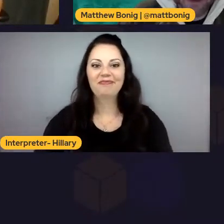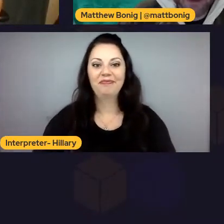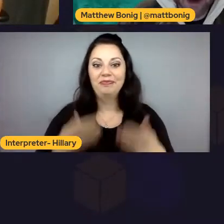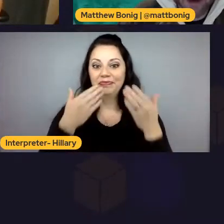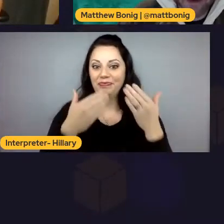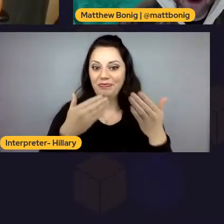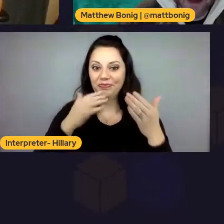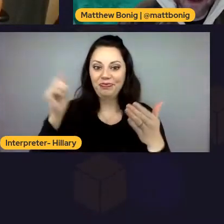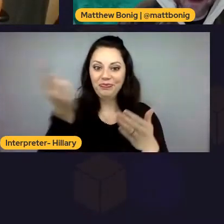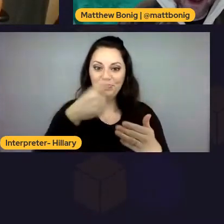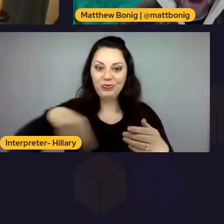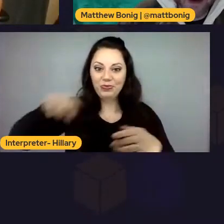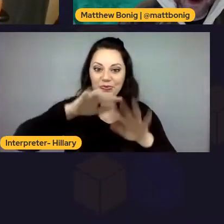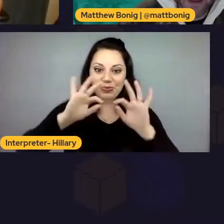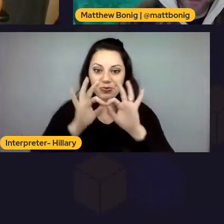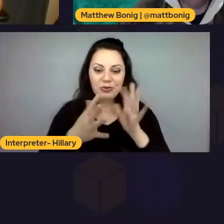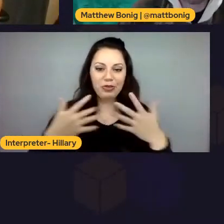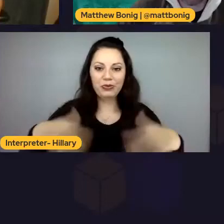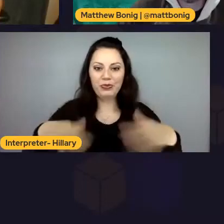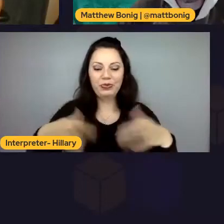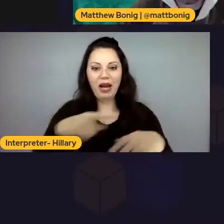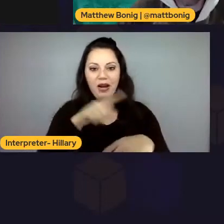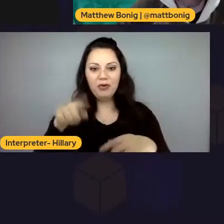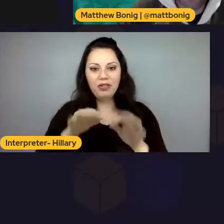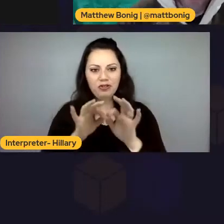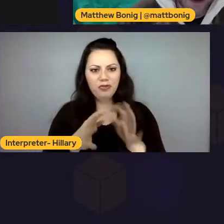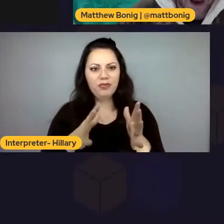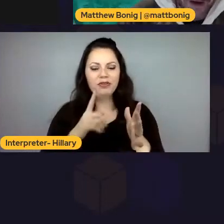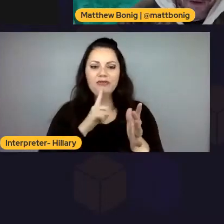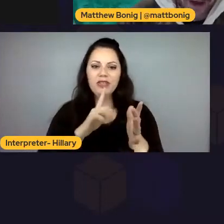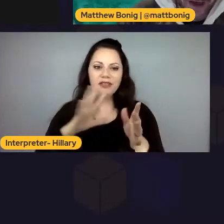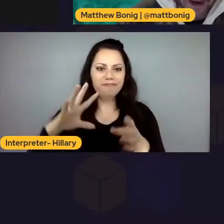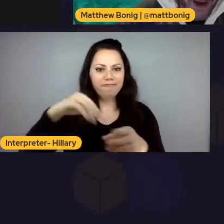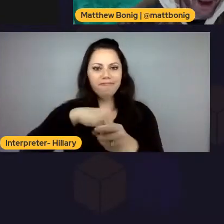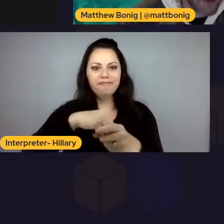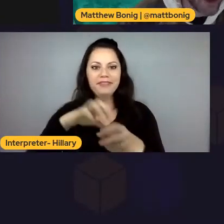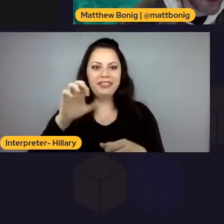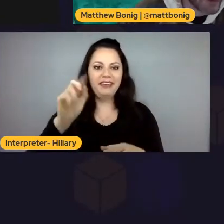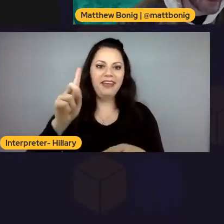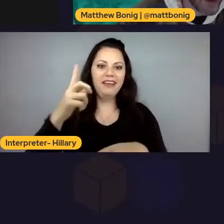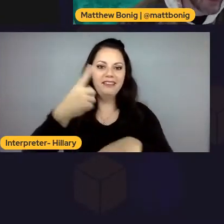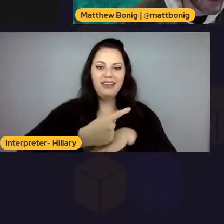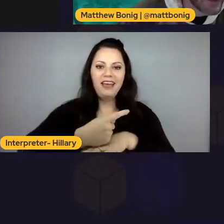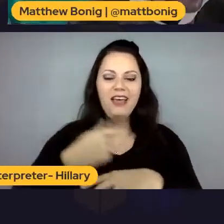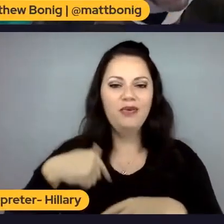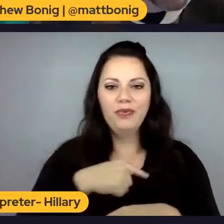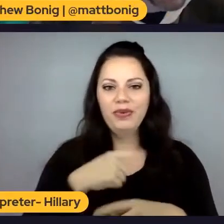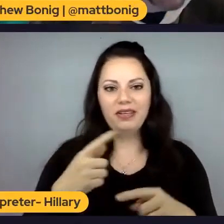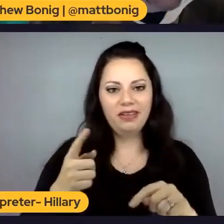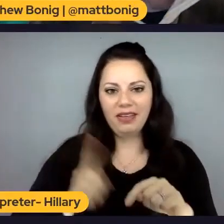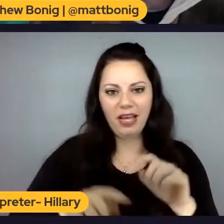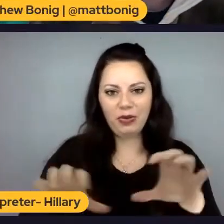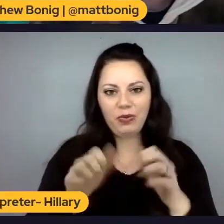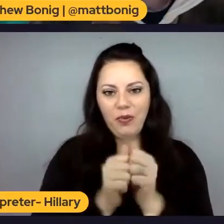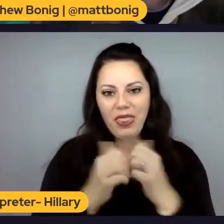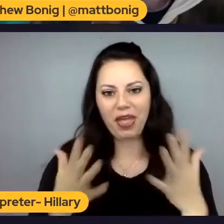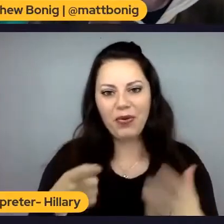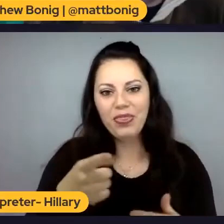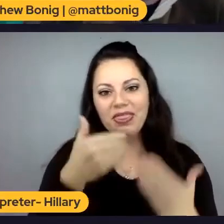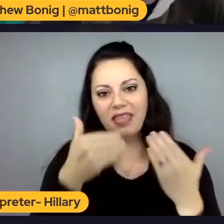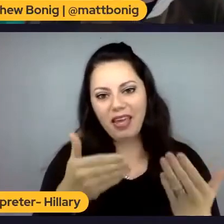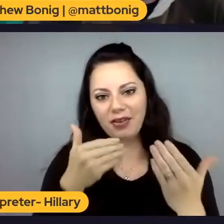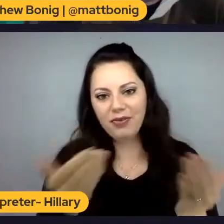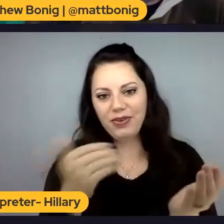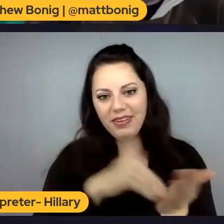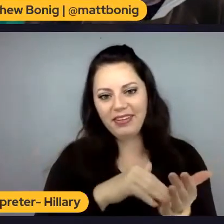really love you guys. This has added, I think, a lot to our CDK day, and we couldn't obviously have done this without you. So thank you